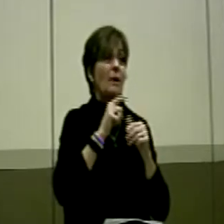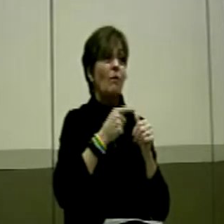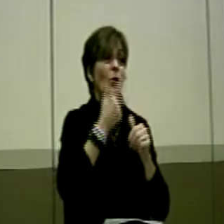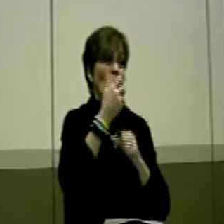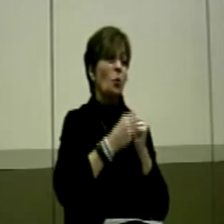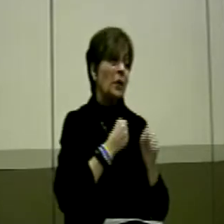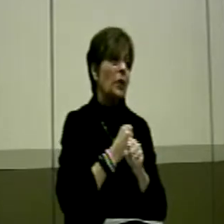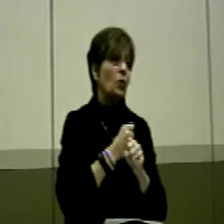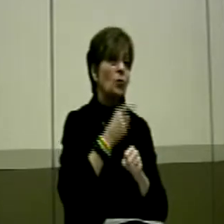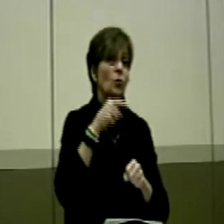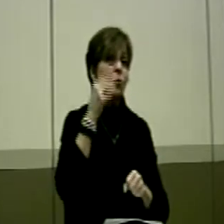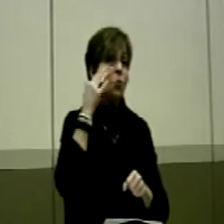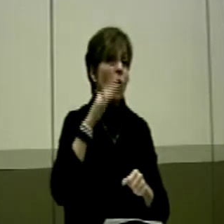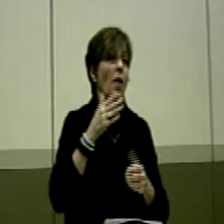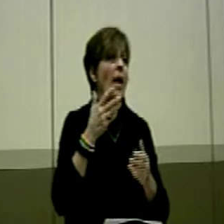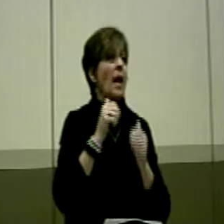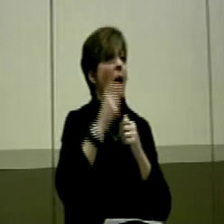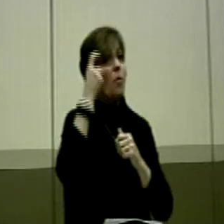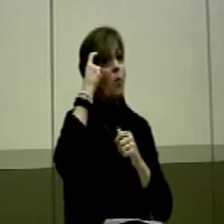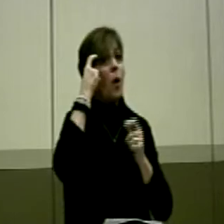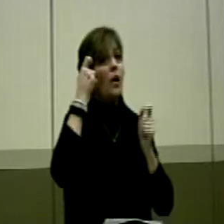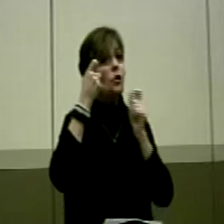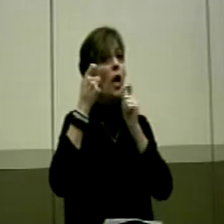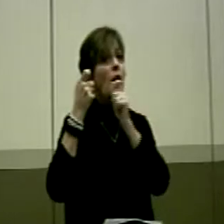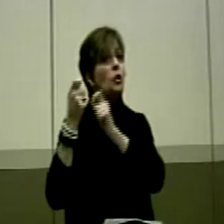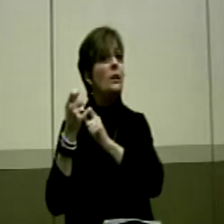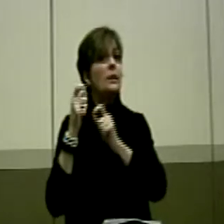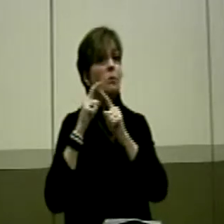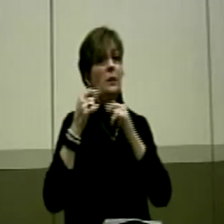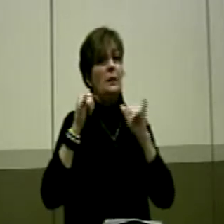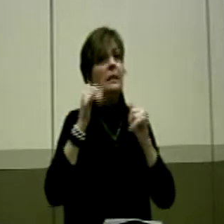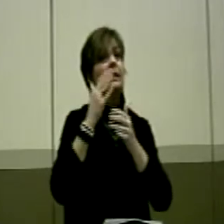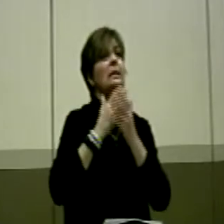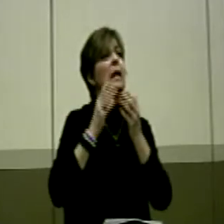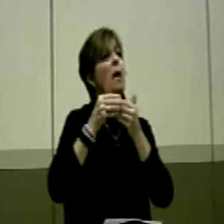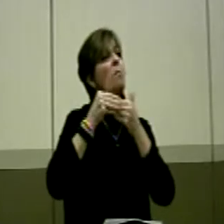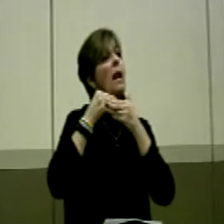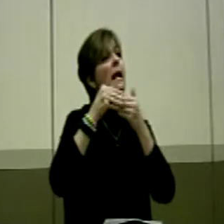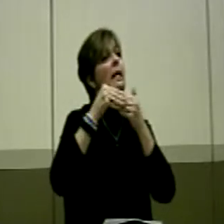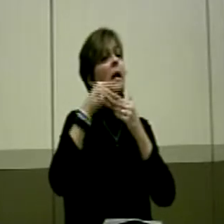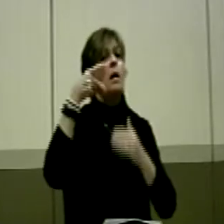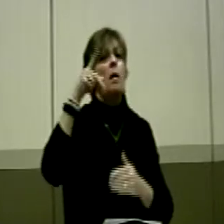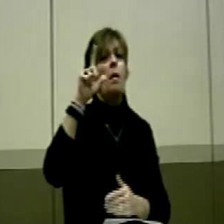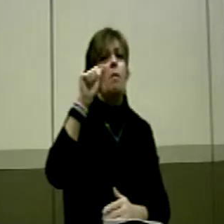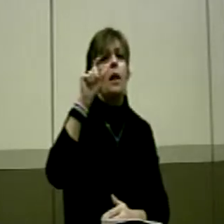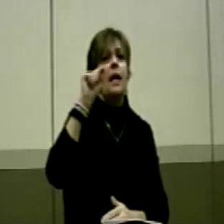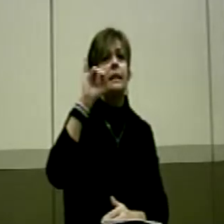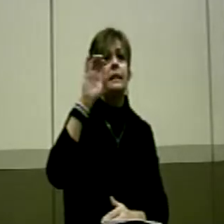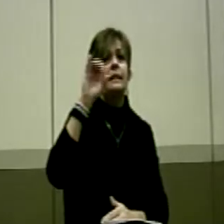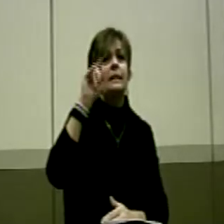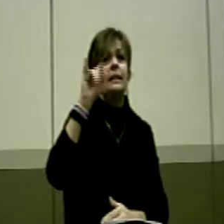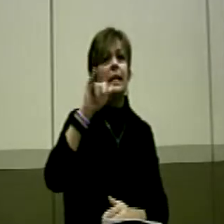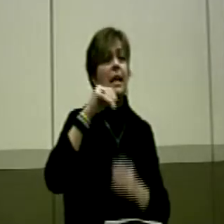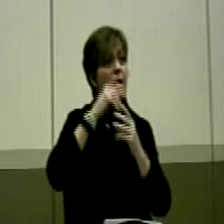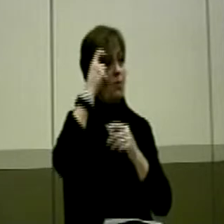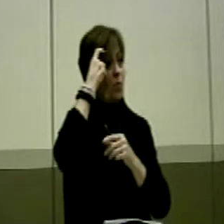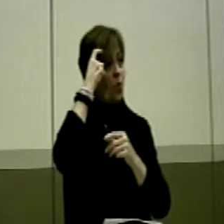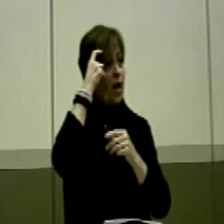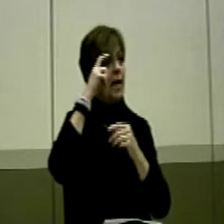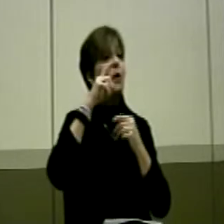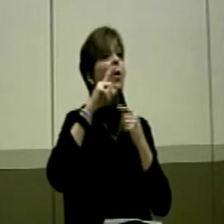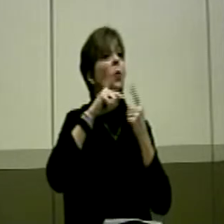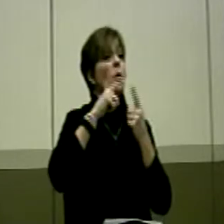changes, but there's still some plasticity, the flexibility in the brain that when those kids get into, with early intervention, getting into programs early